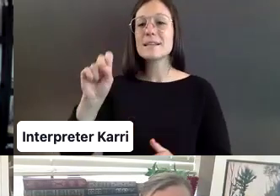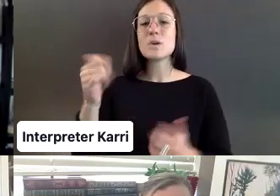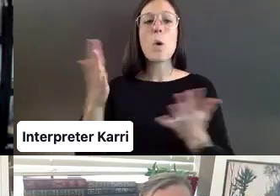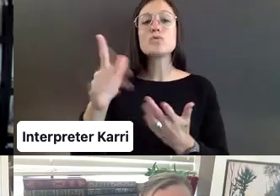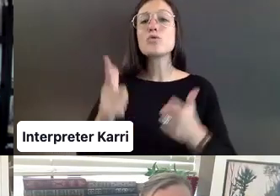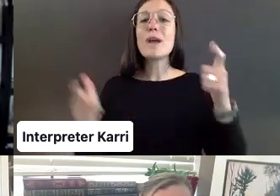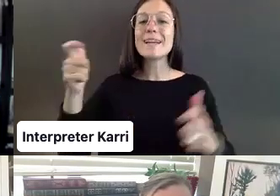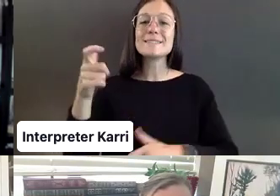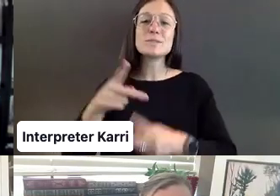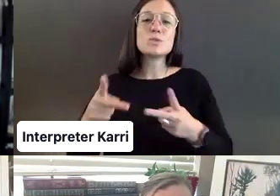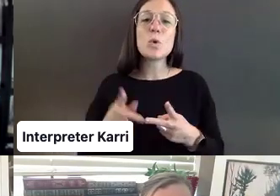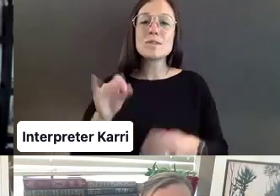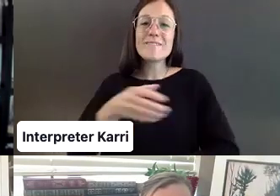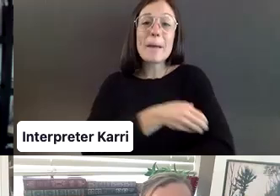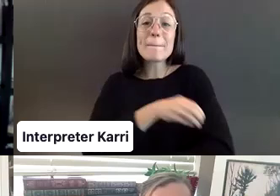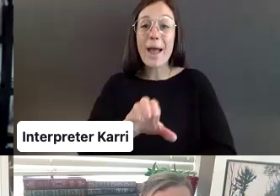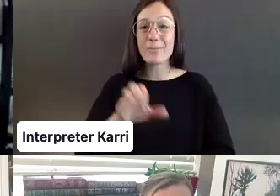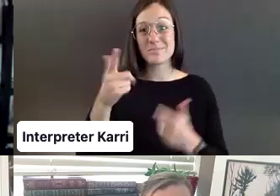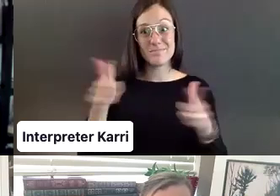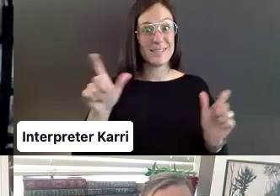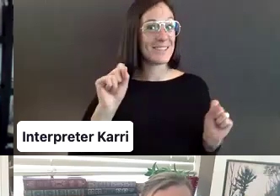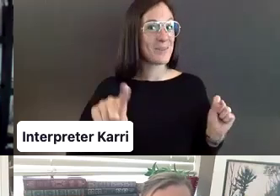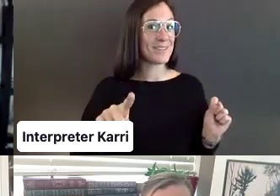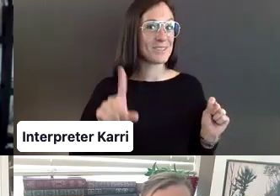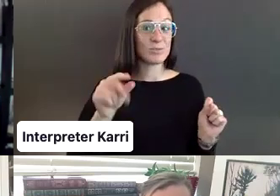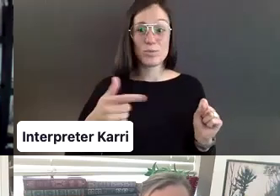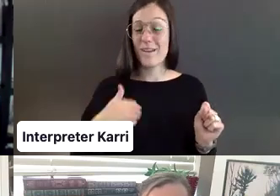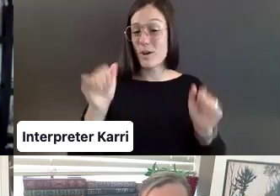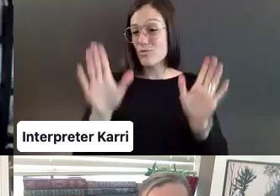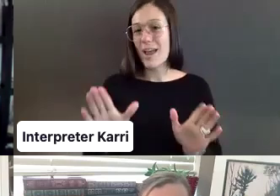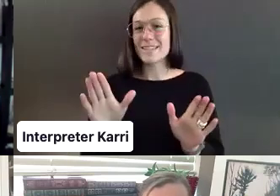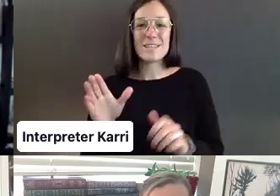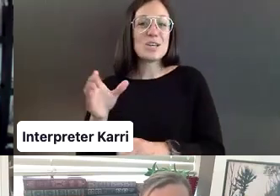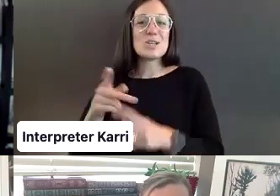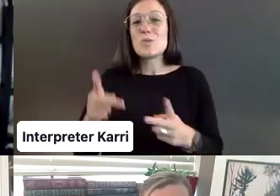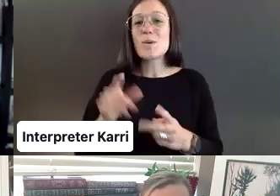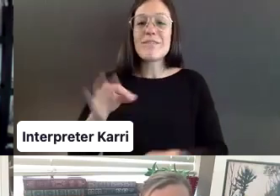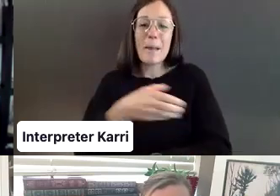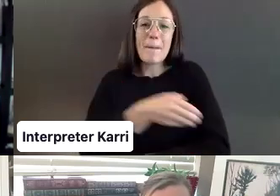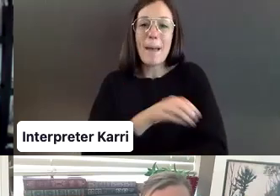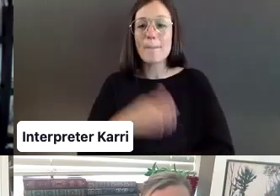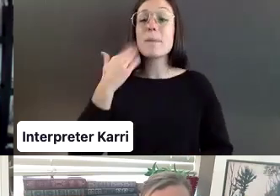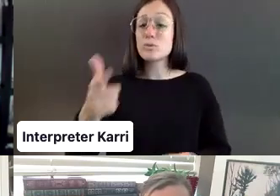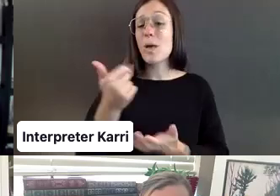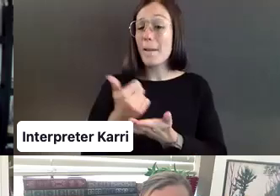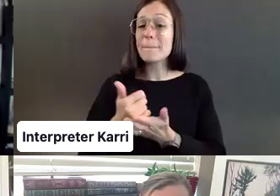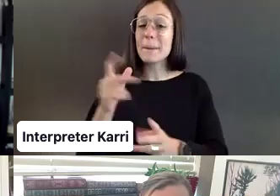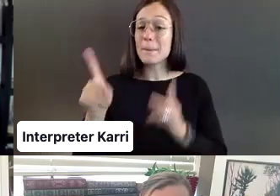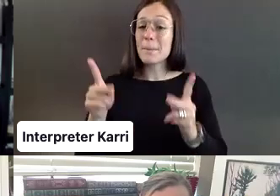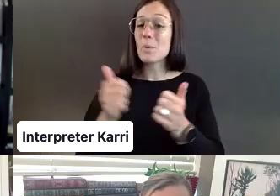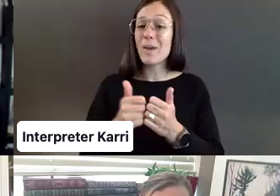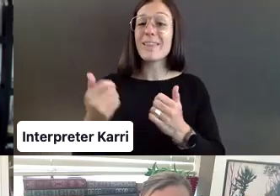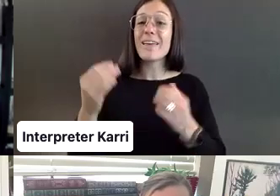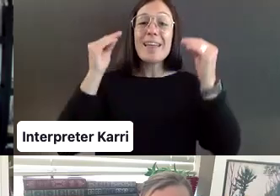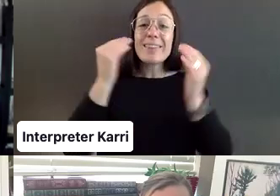empowerment? It's a big question, but do you have a great source of empowerment? You're helping so many people with the lessons that you imbue to other people